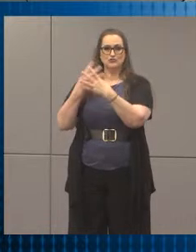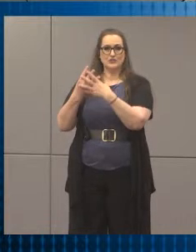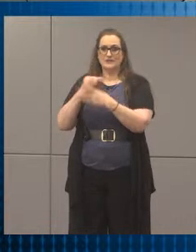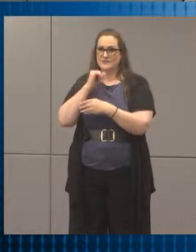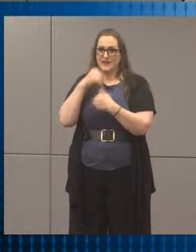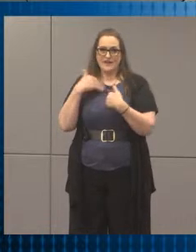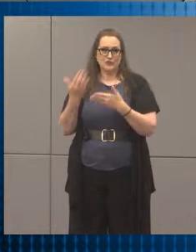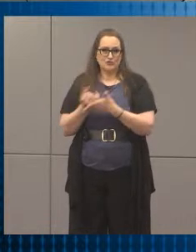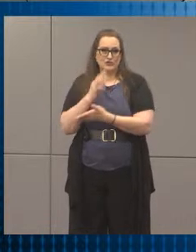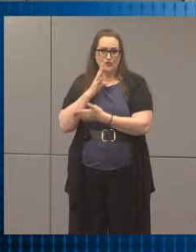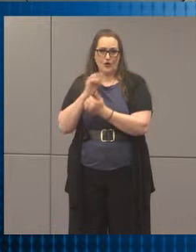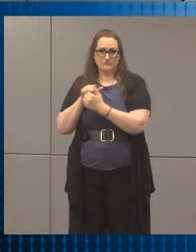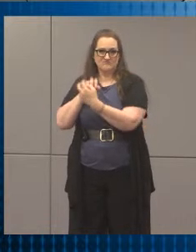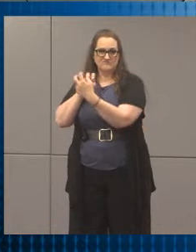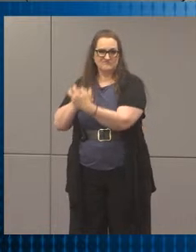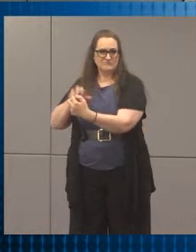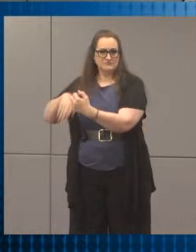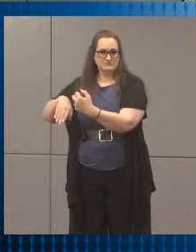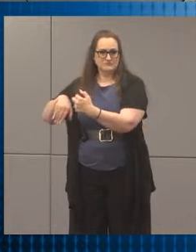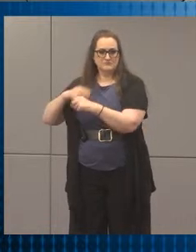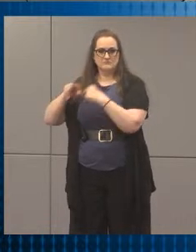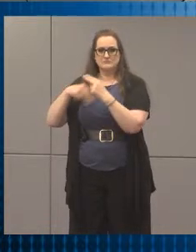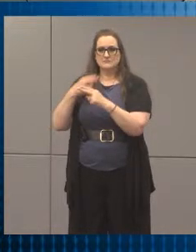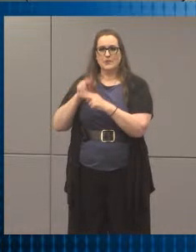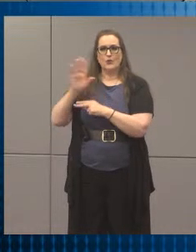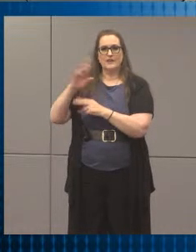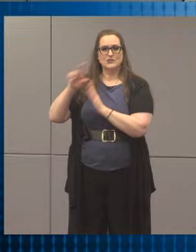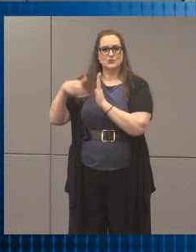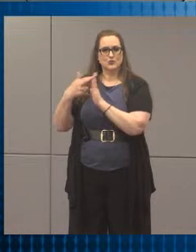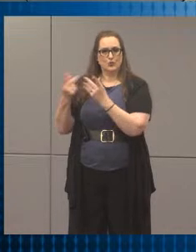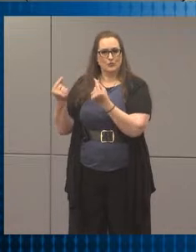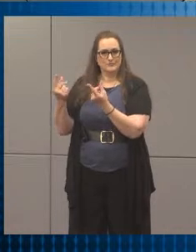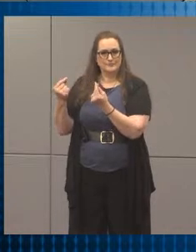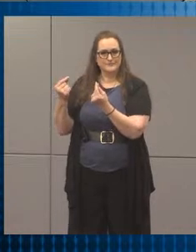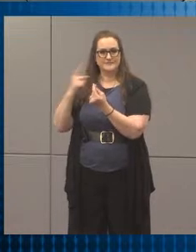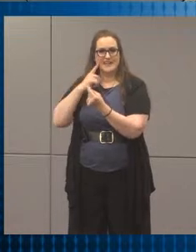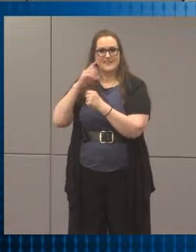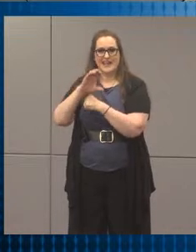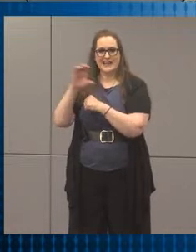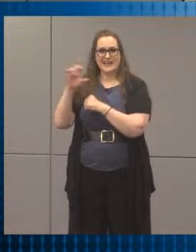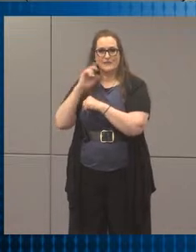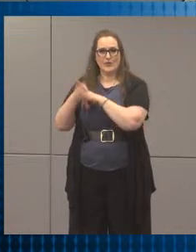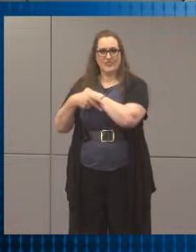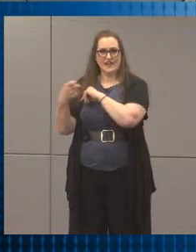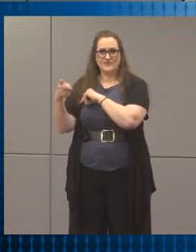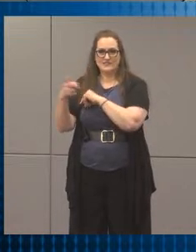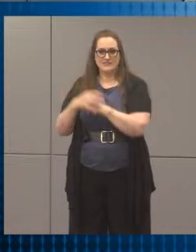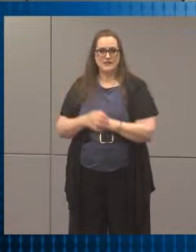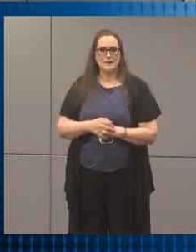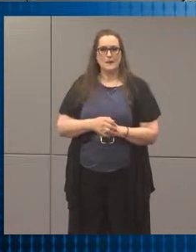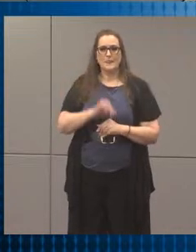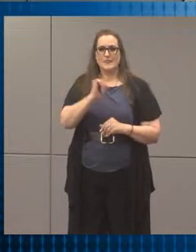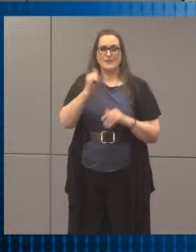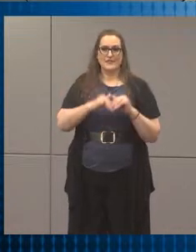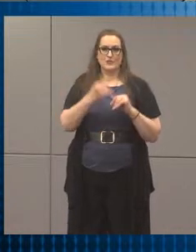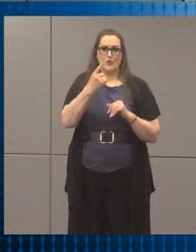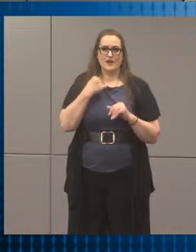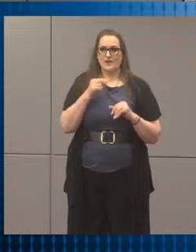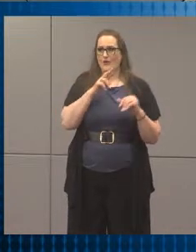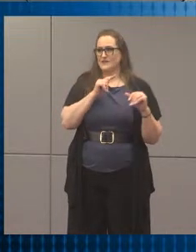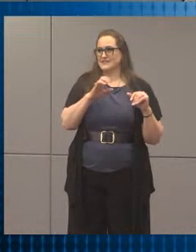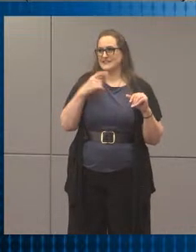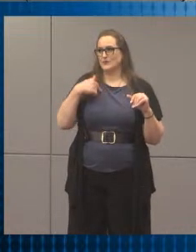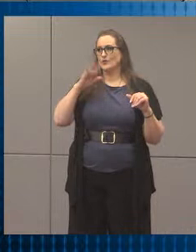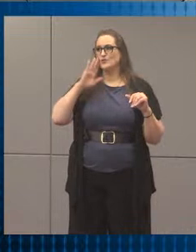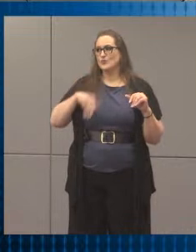not had a chance to talk to him yet about his role in the catalytic converter thefts, other than the one at RTC. We would know